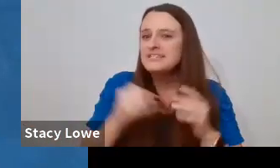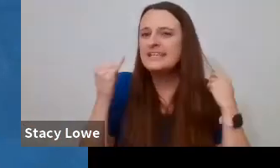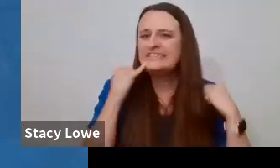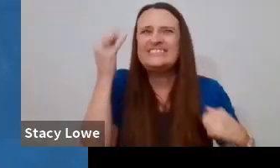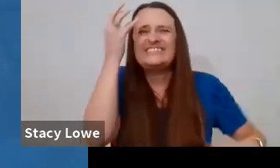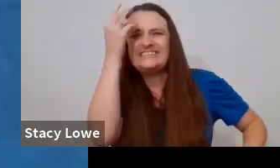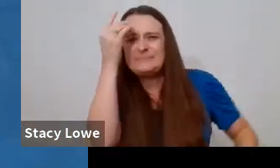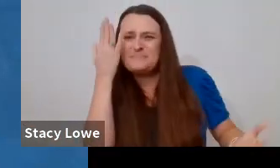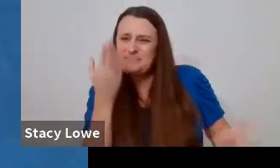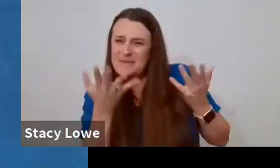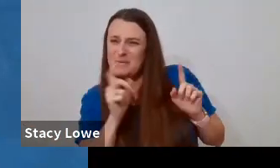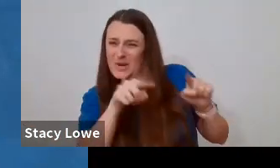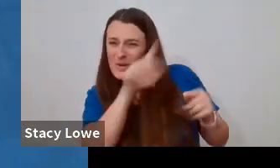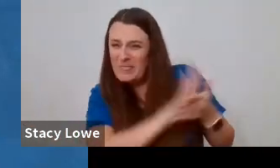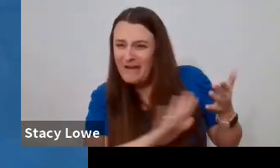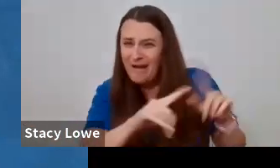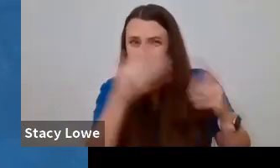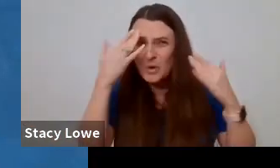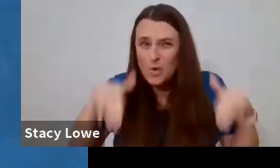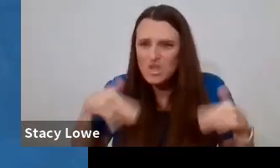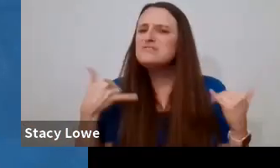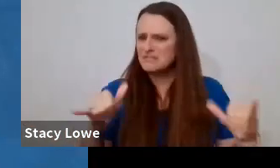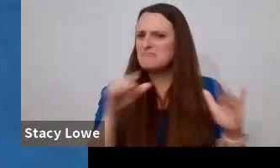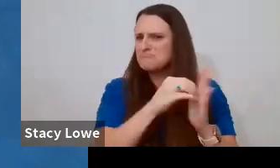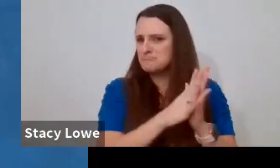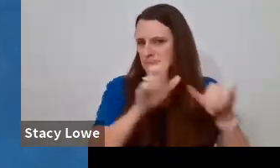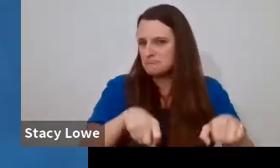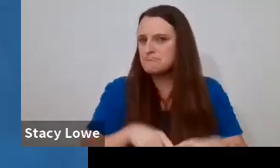can list that on your form.